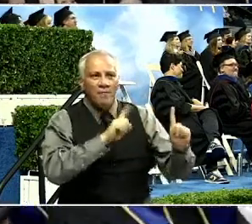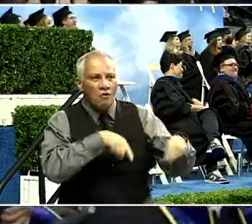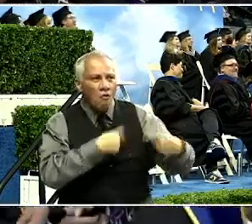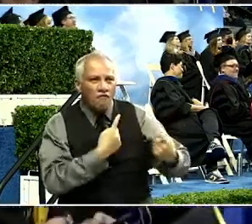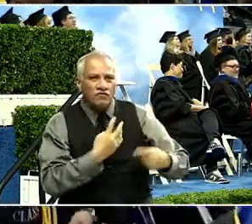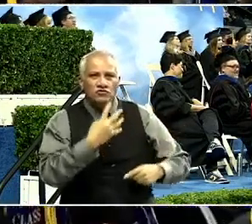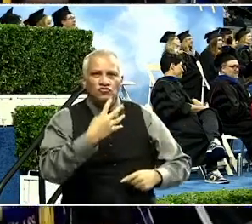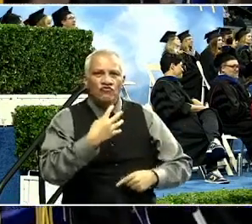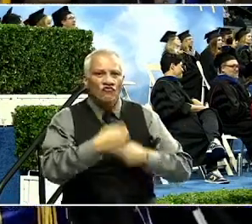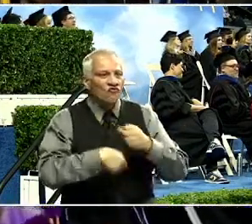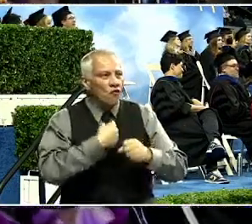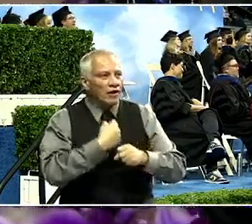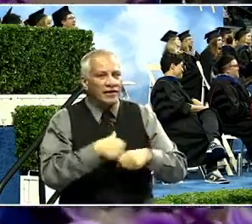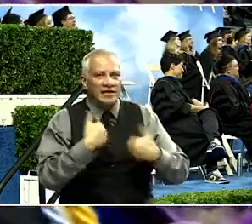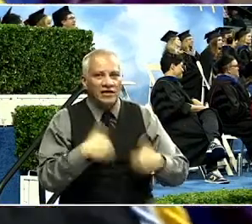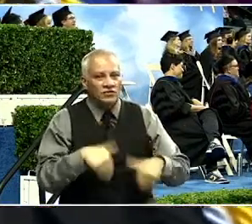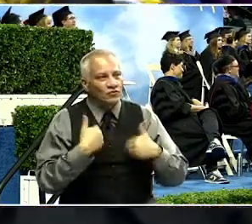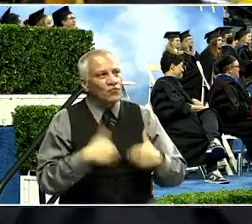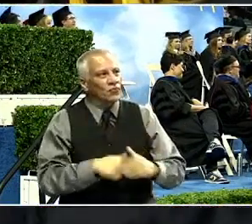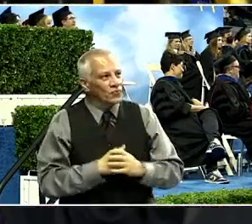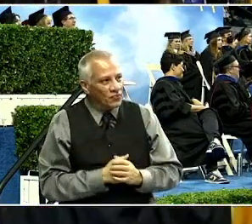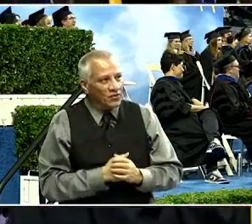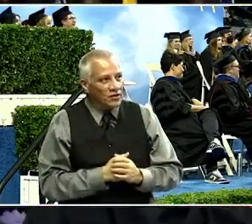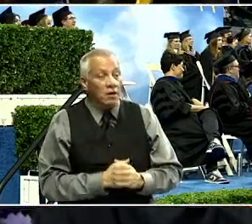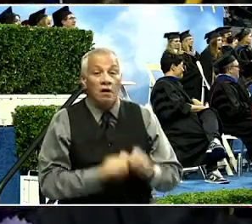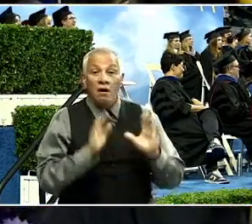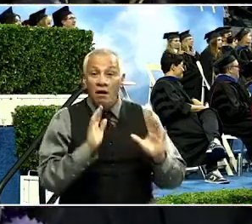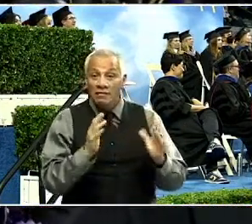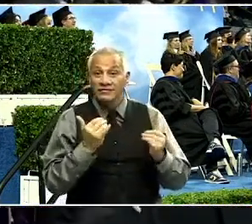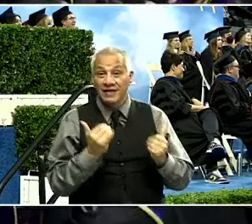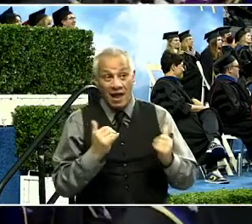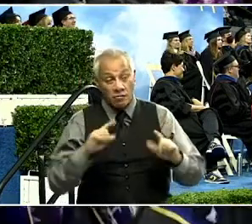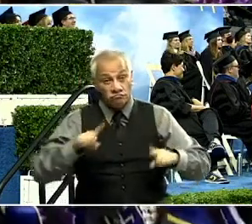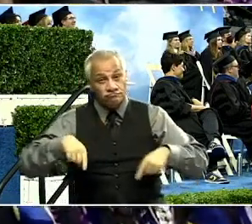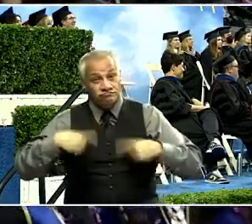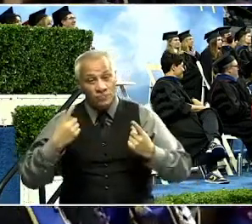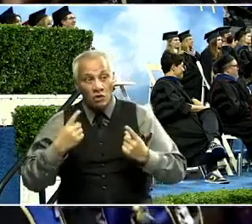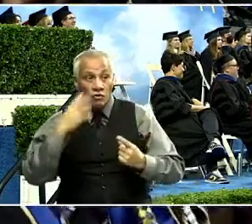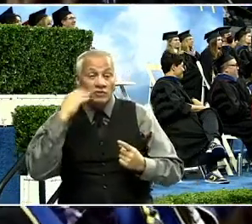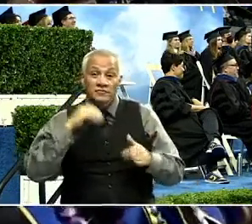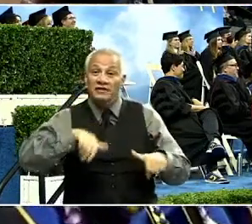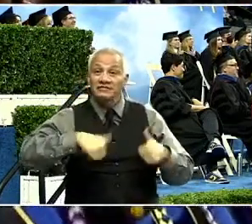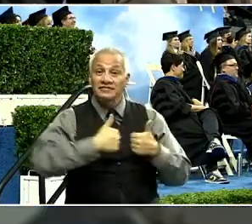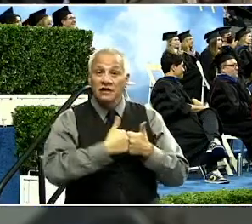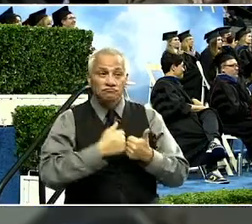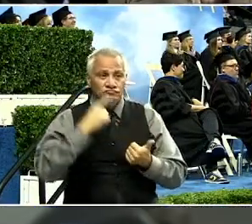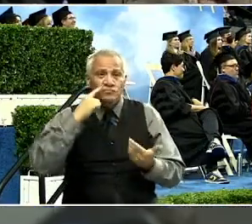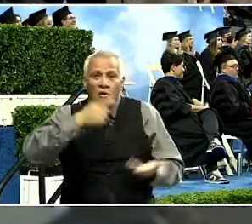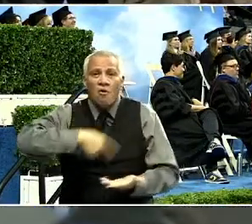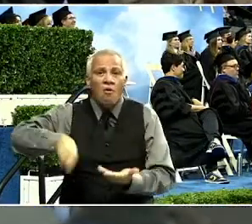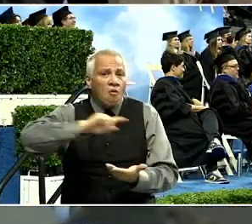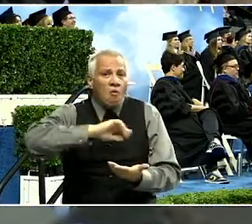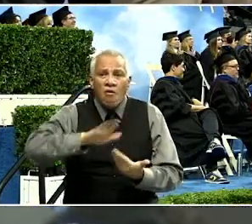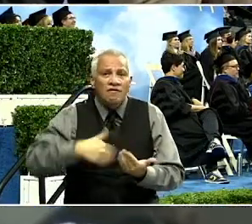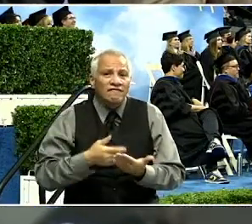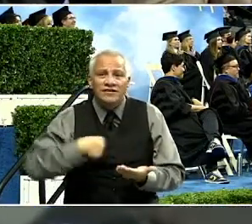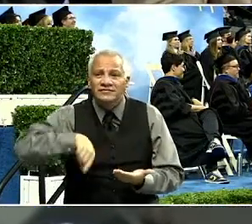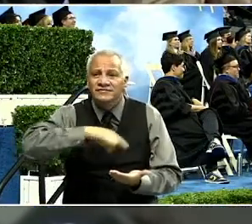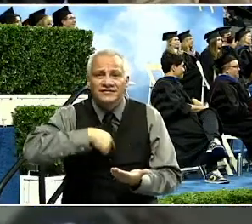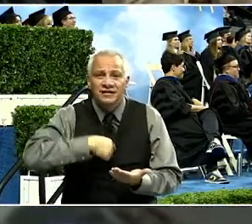four extraordinary years. While this time has brought some challenges to all of us, there have also